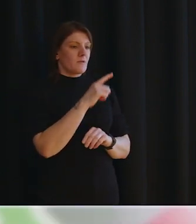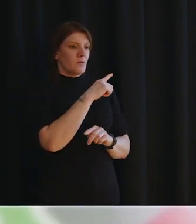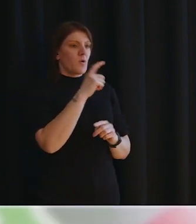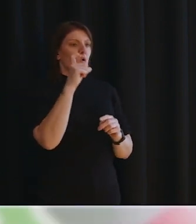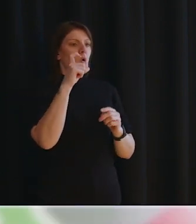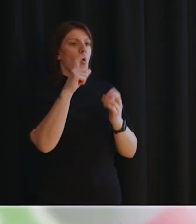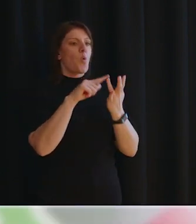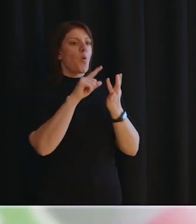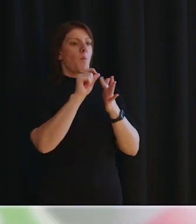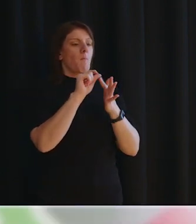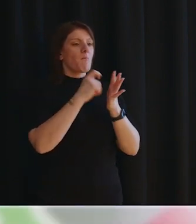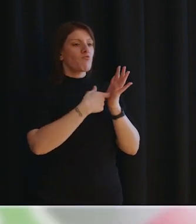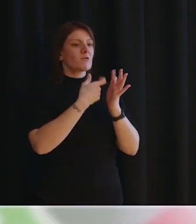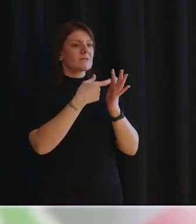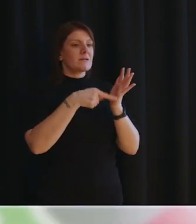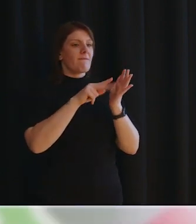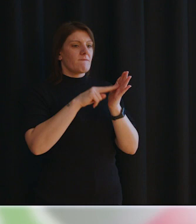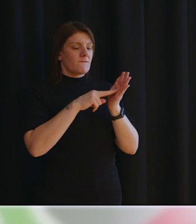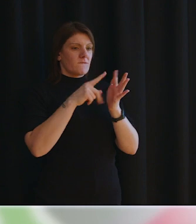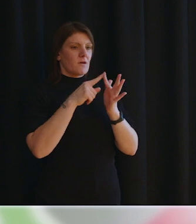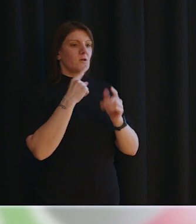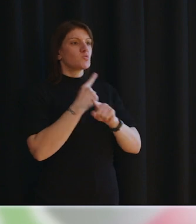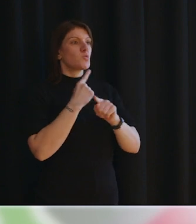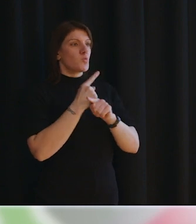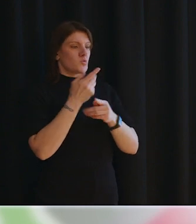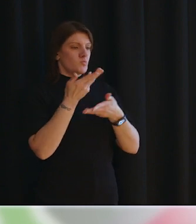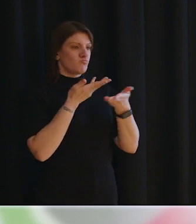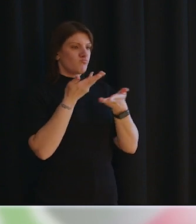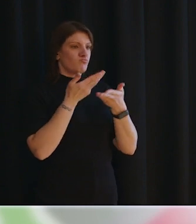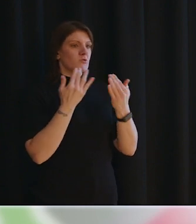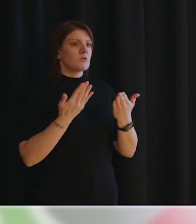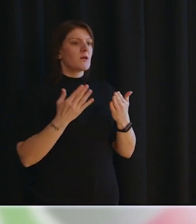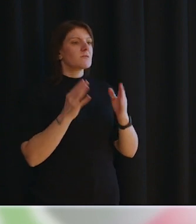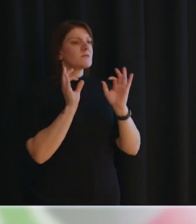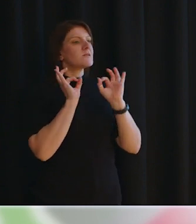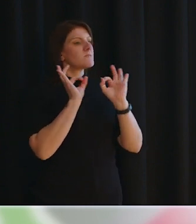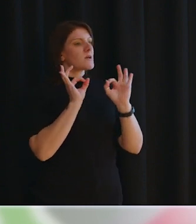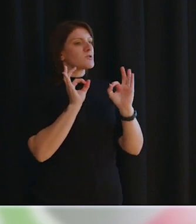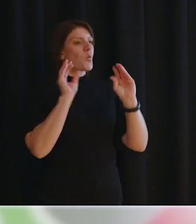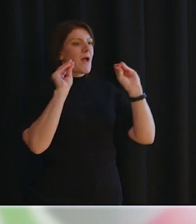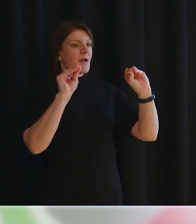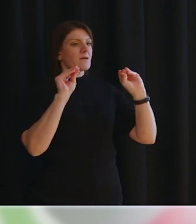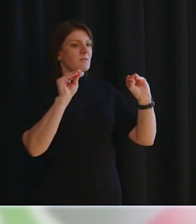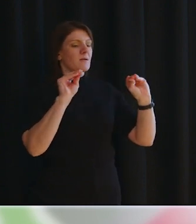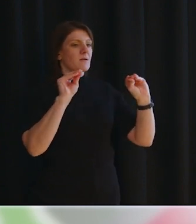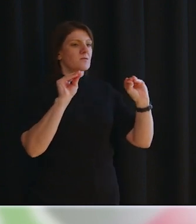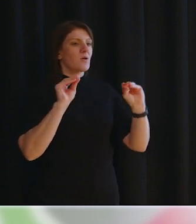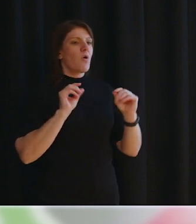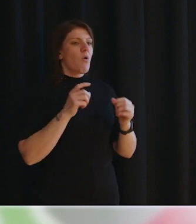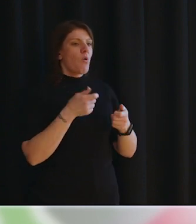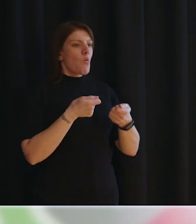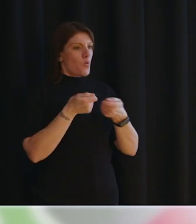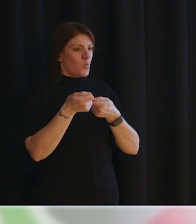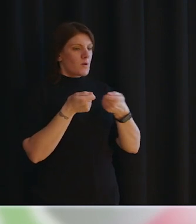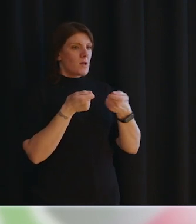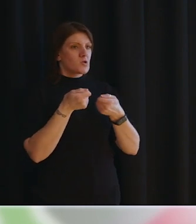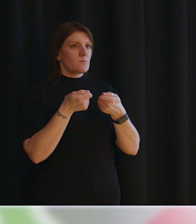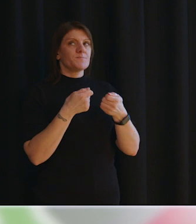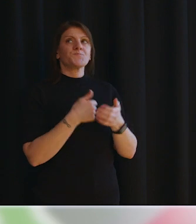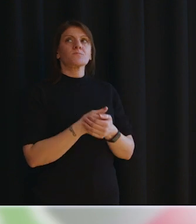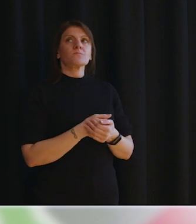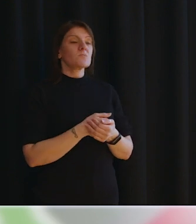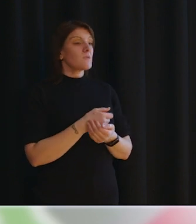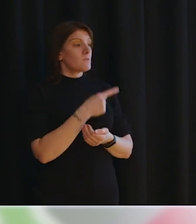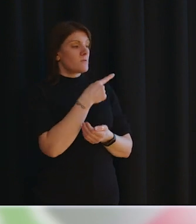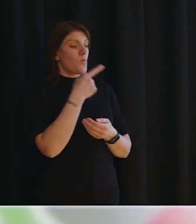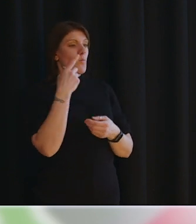Cooperative, and I'm going to talk to you today about special educational needs coordination. So a little bit